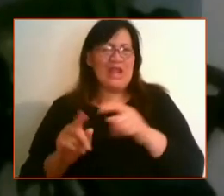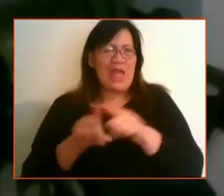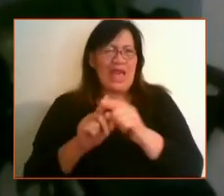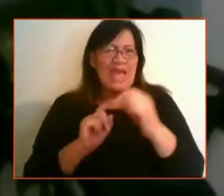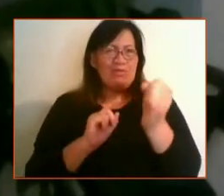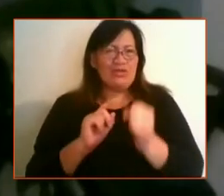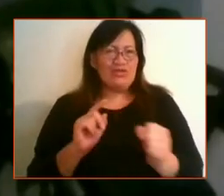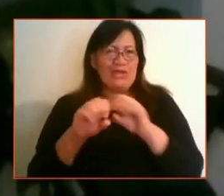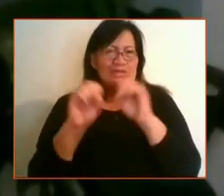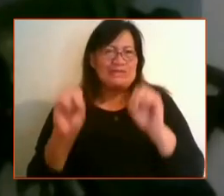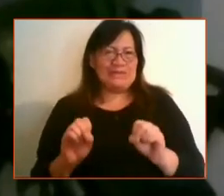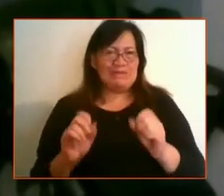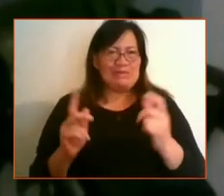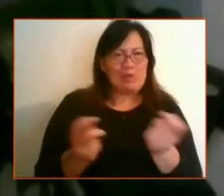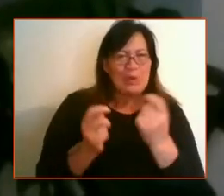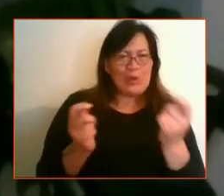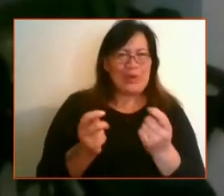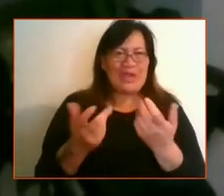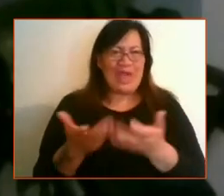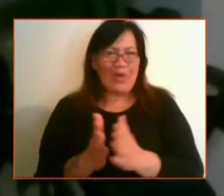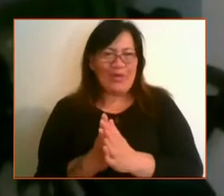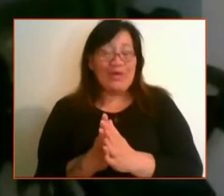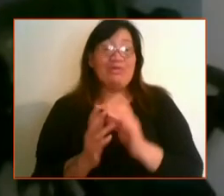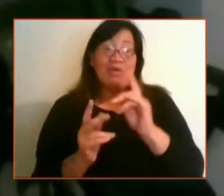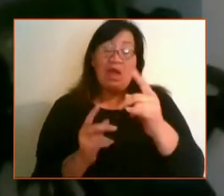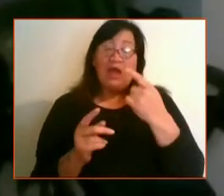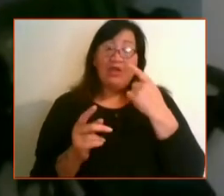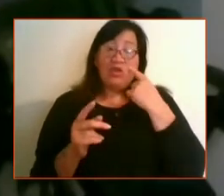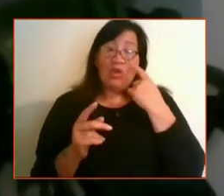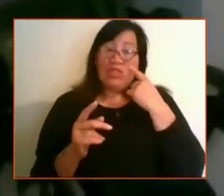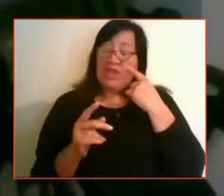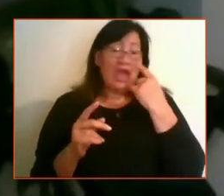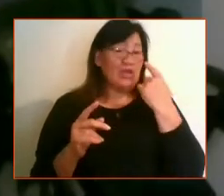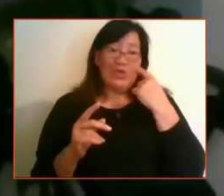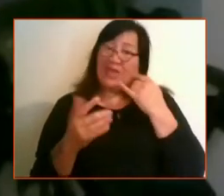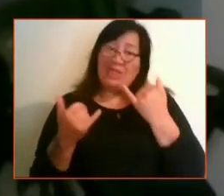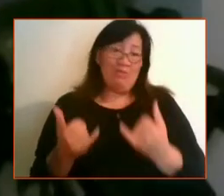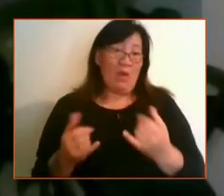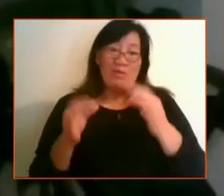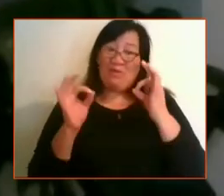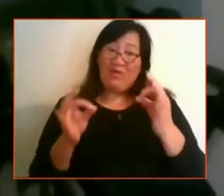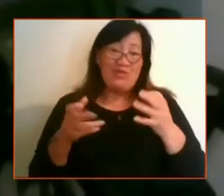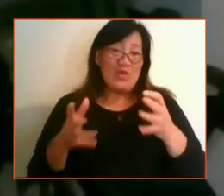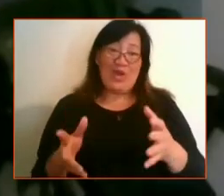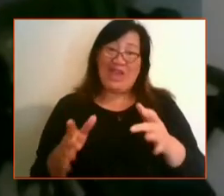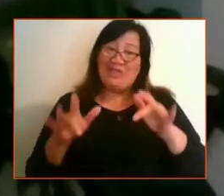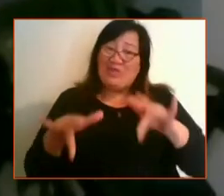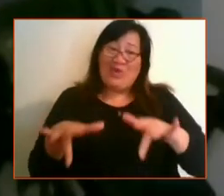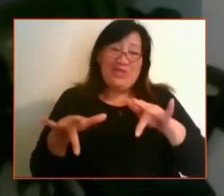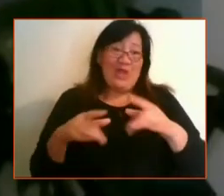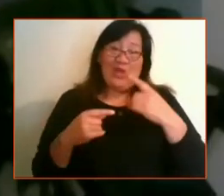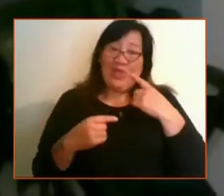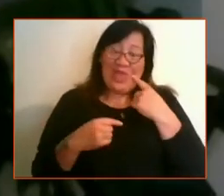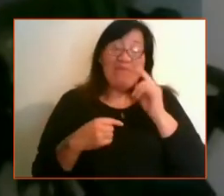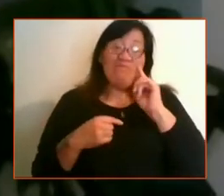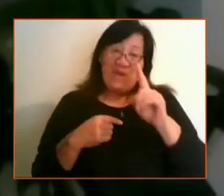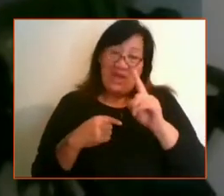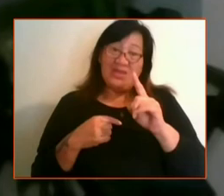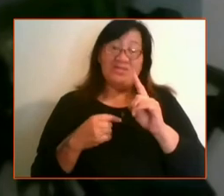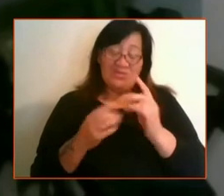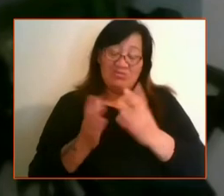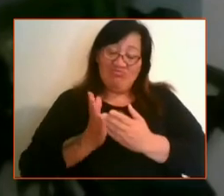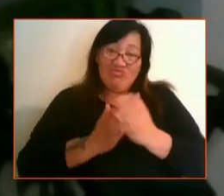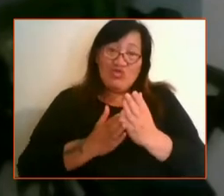systems operate. So I don't think that at present there is a perfect way of engaging, but I think that through the process of